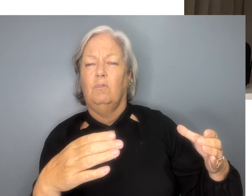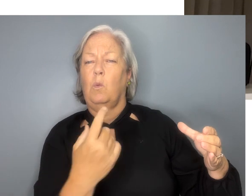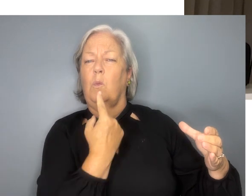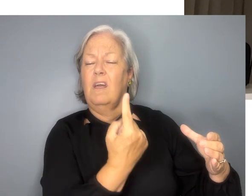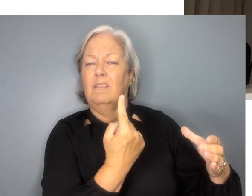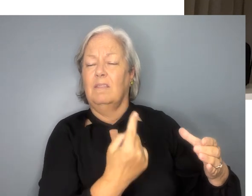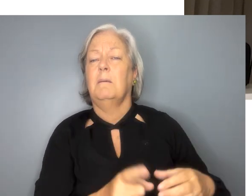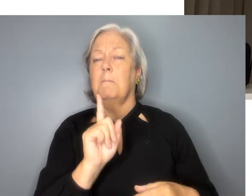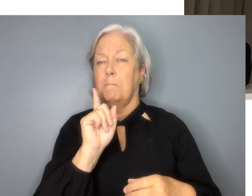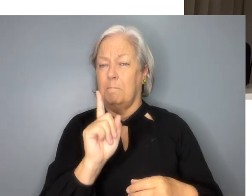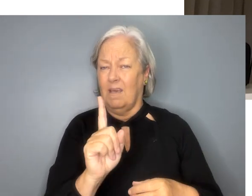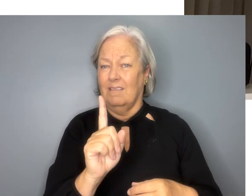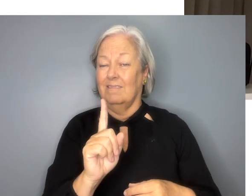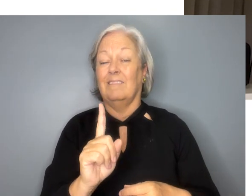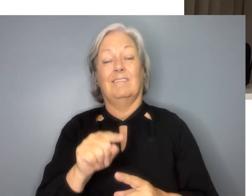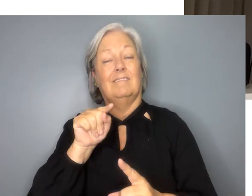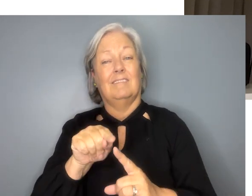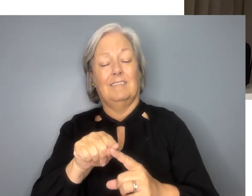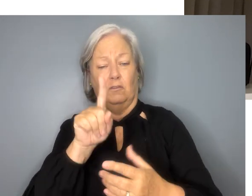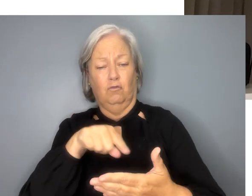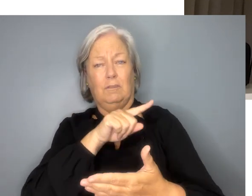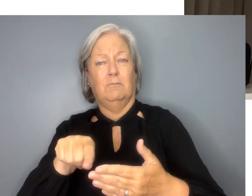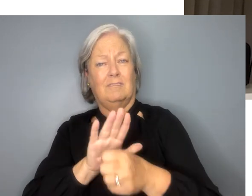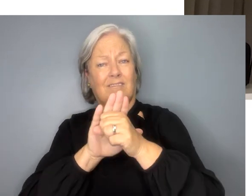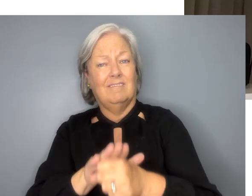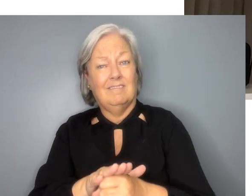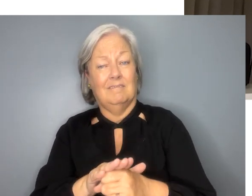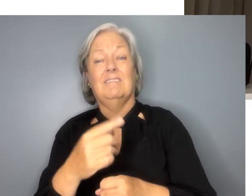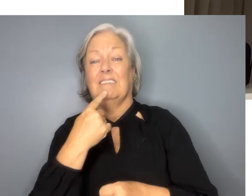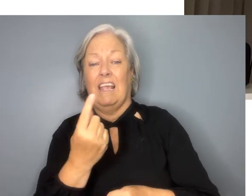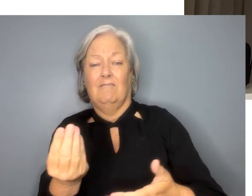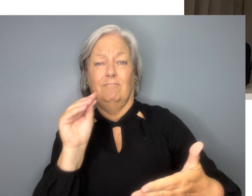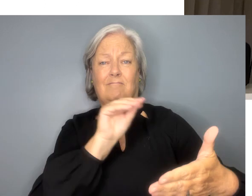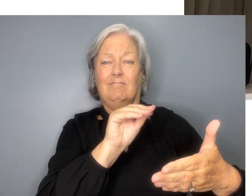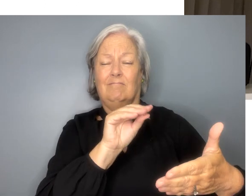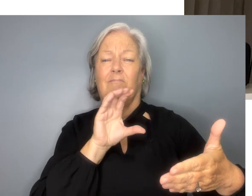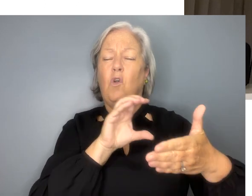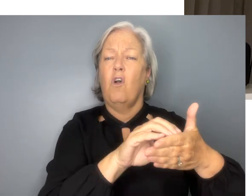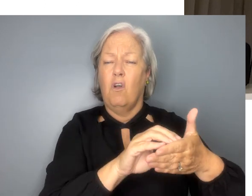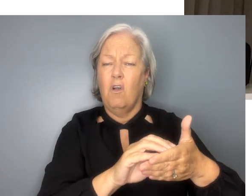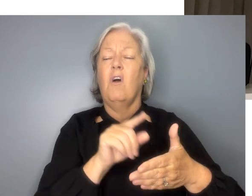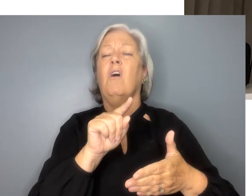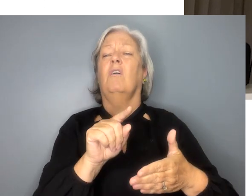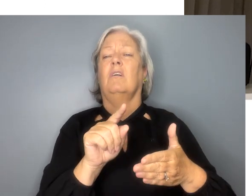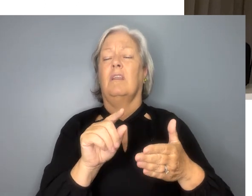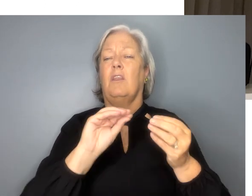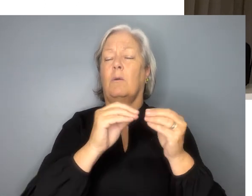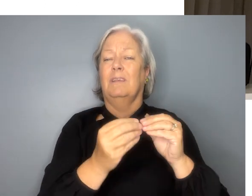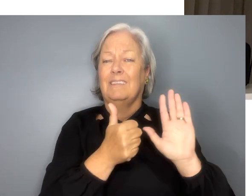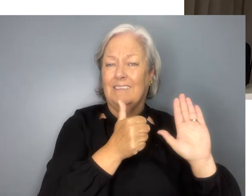While intersectional discrimination is specifically articulated in the Convention in Article 6, Women